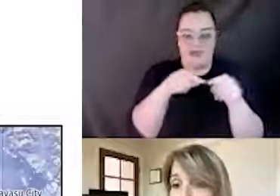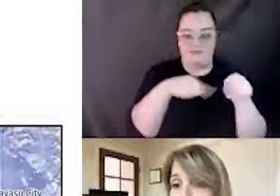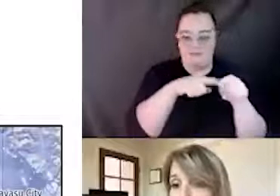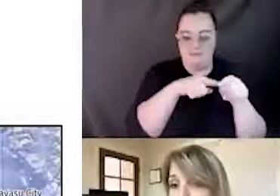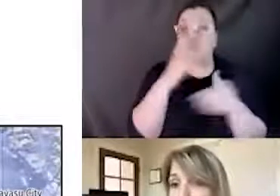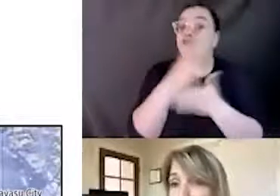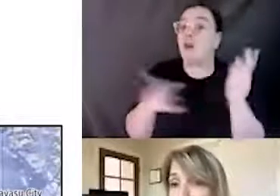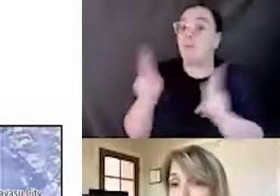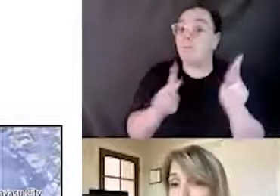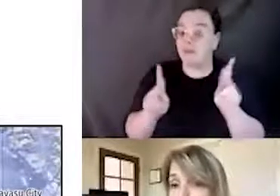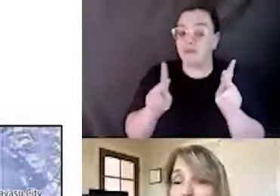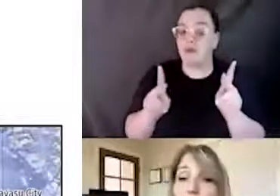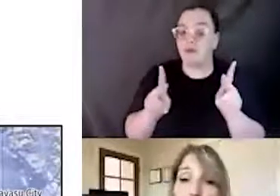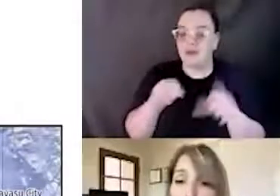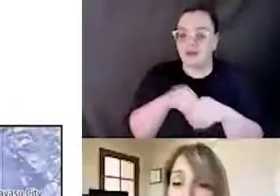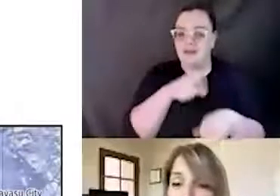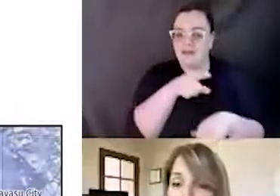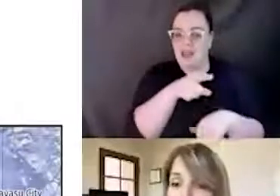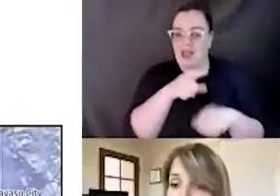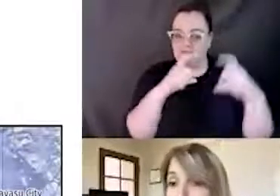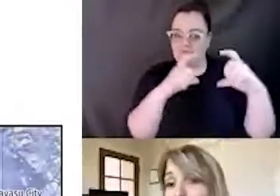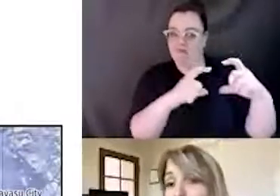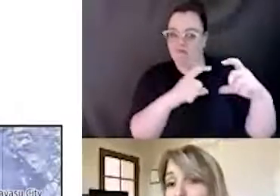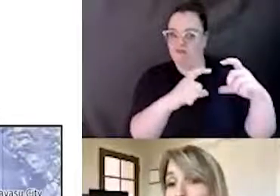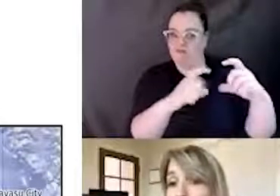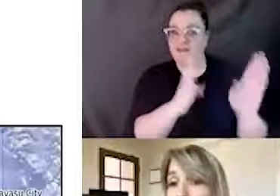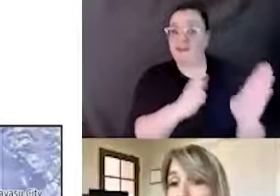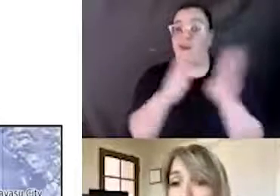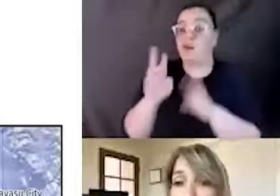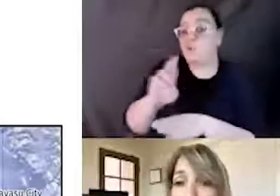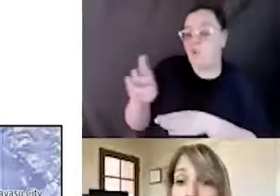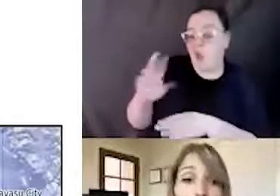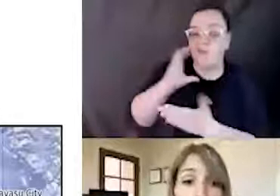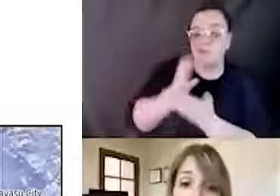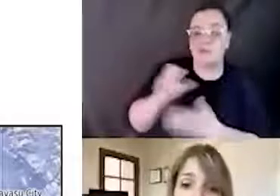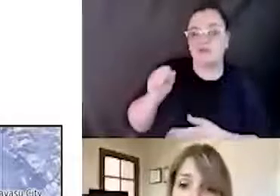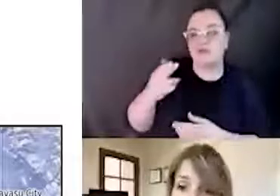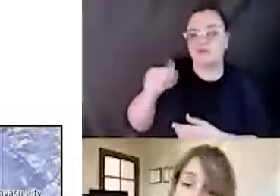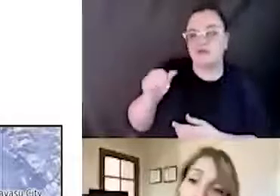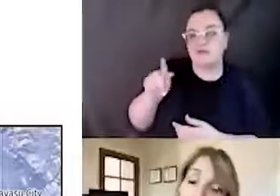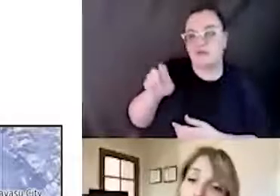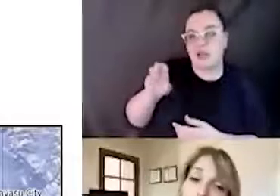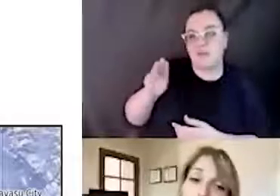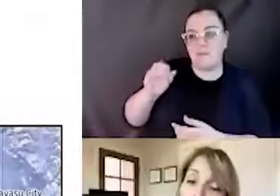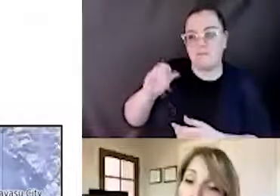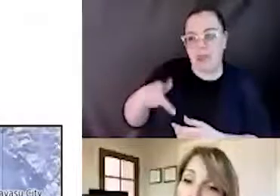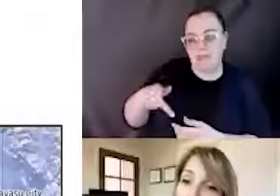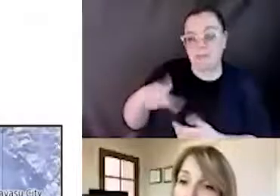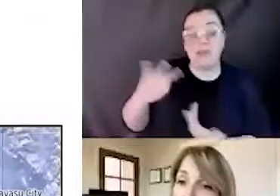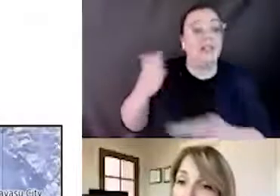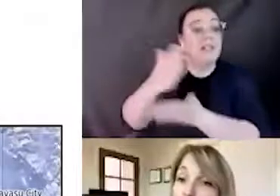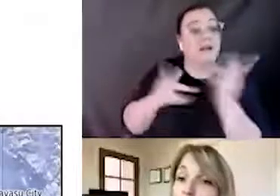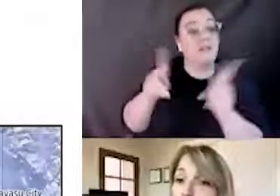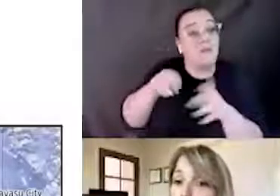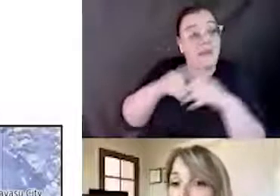area. This is the shake map, which shows the actual recorded motions. Some people in here are going to feel really, really strong shaking. Some people a little bit further